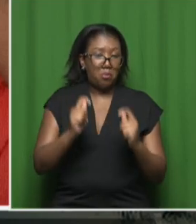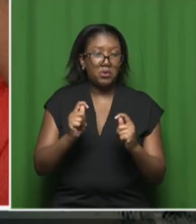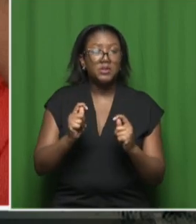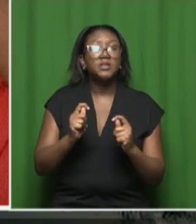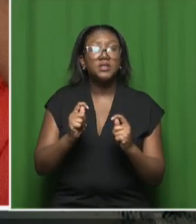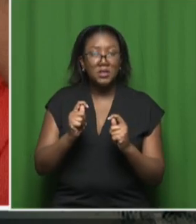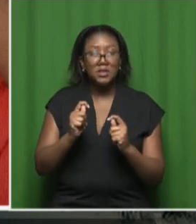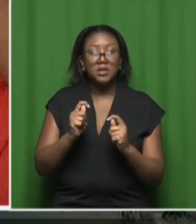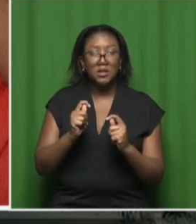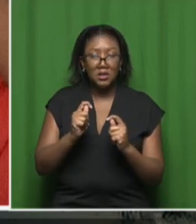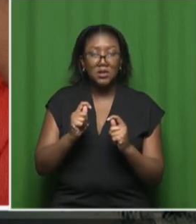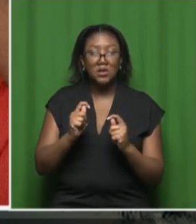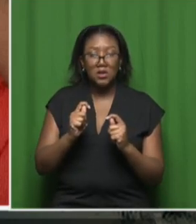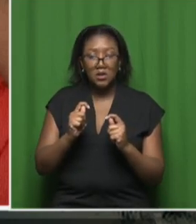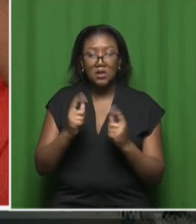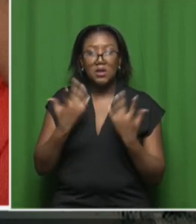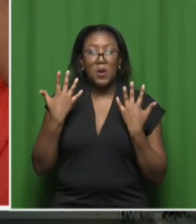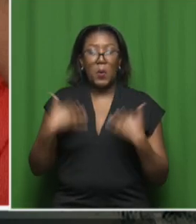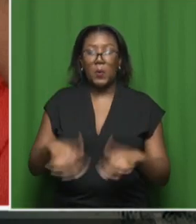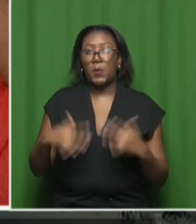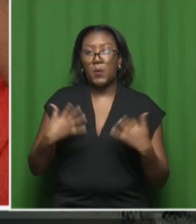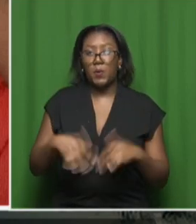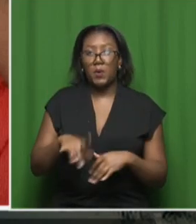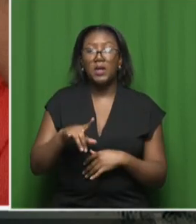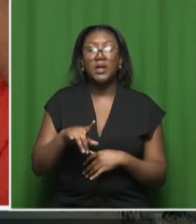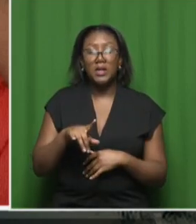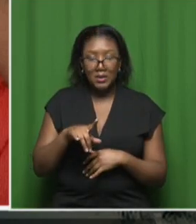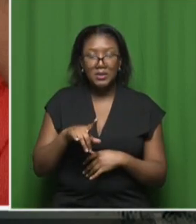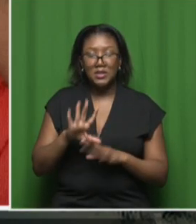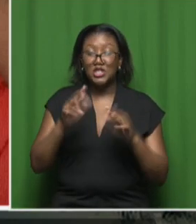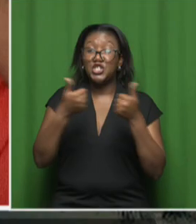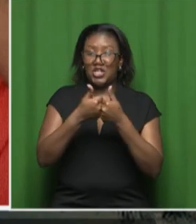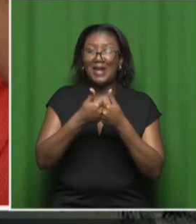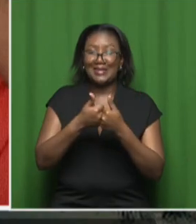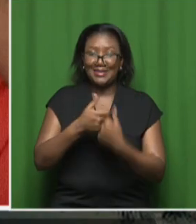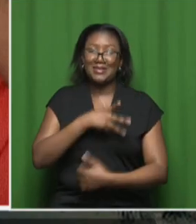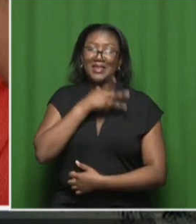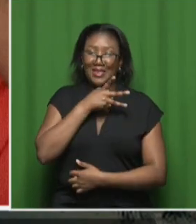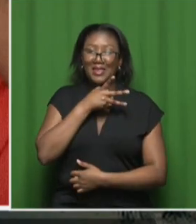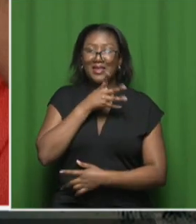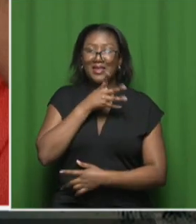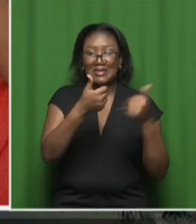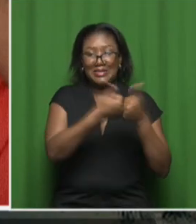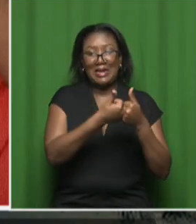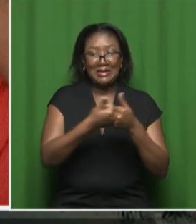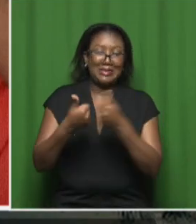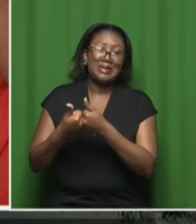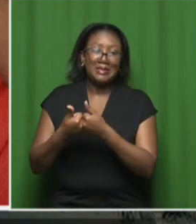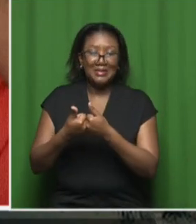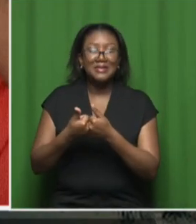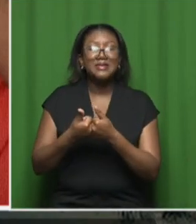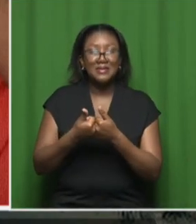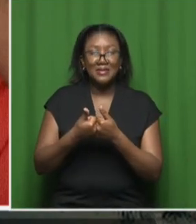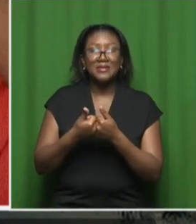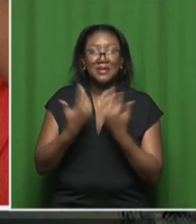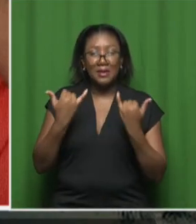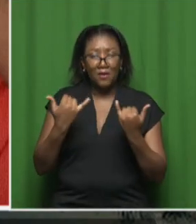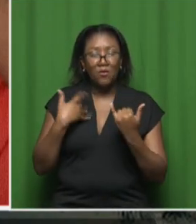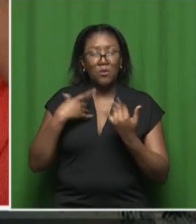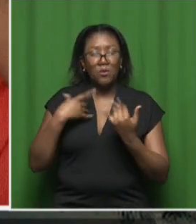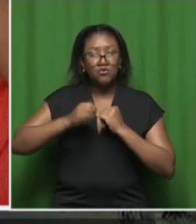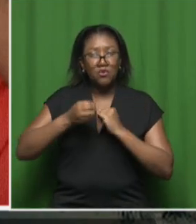we encounter very, very huge challenges in scholar. Hence, we've been trying